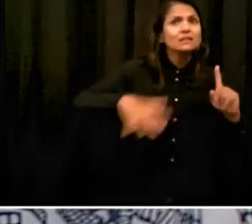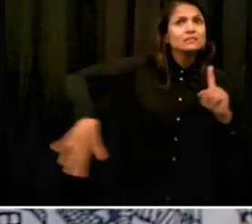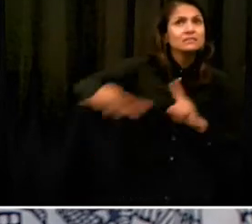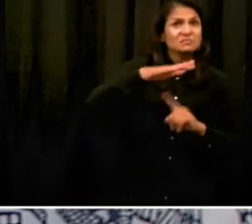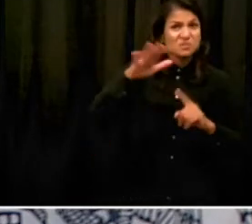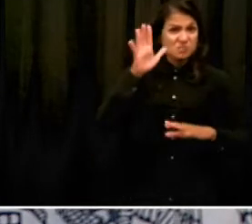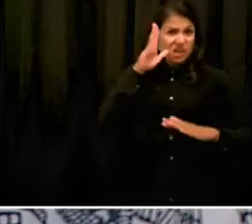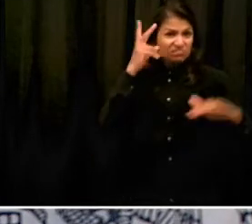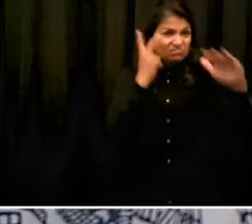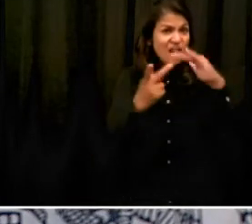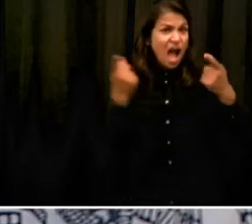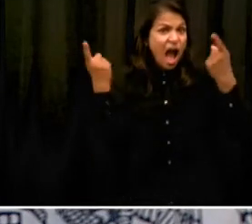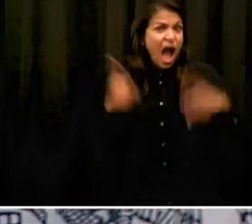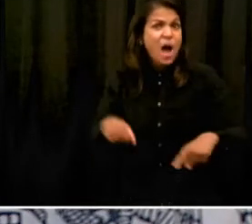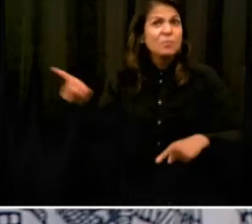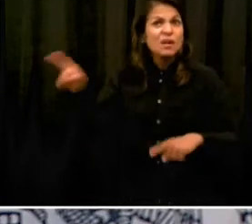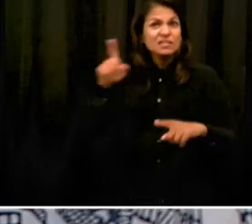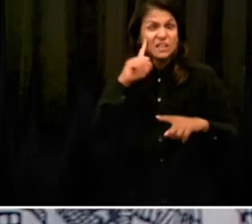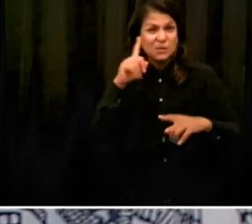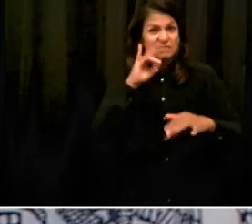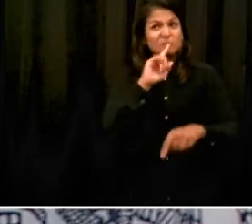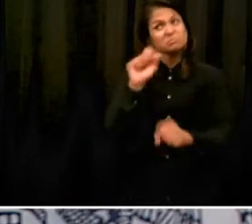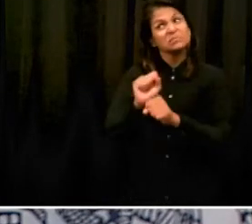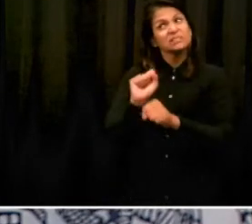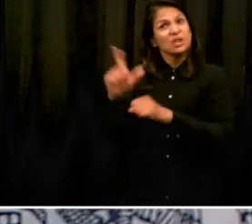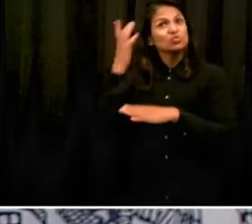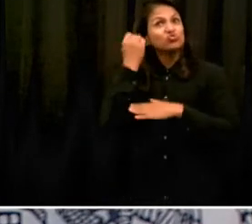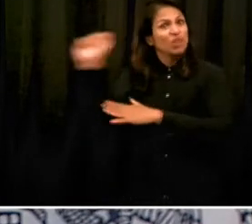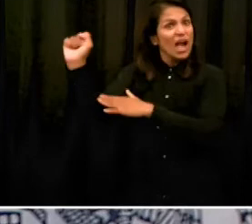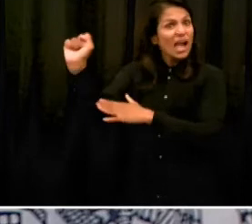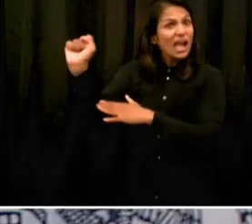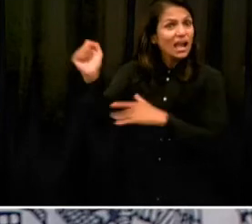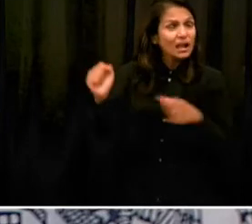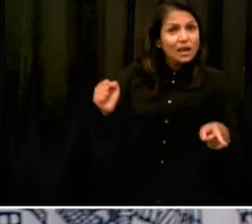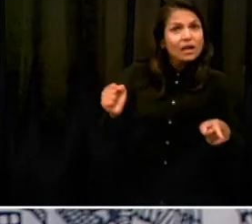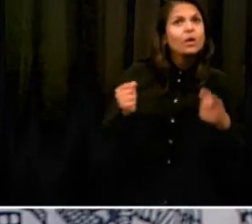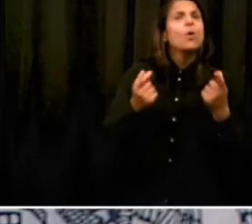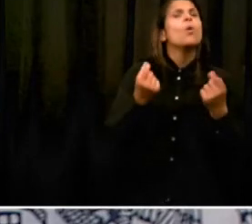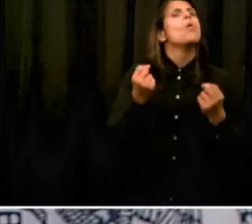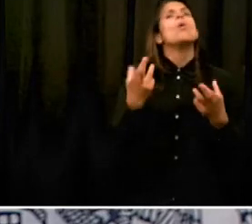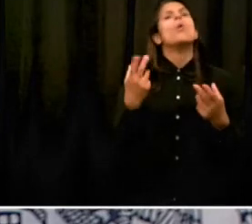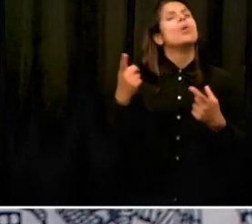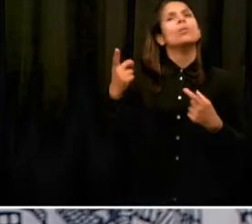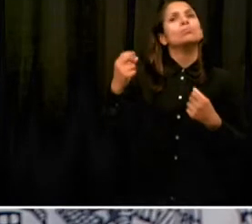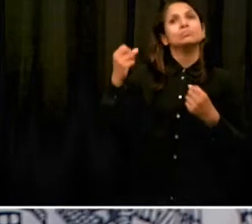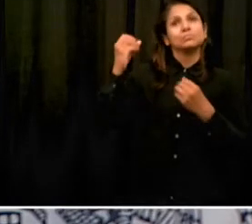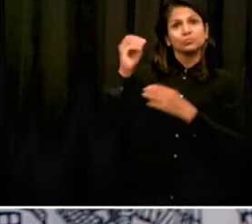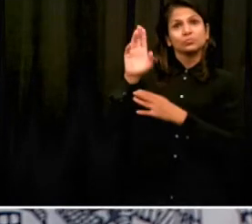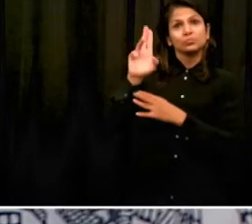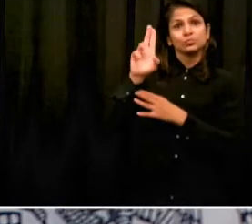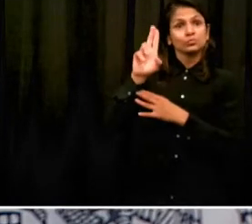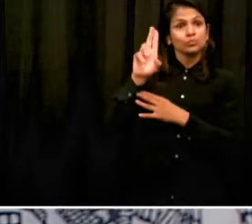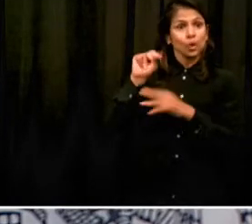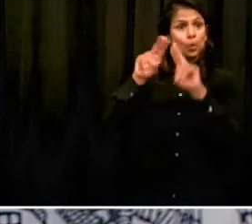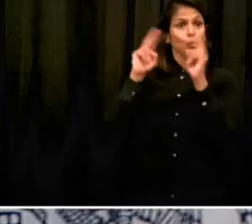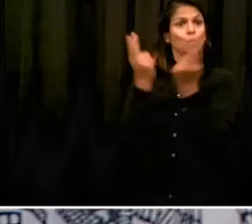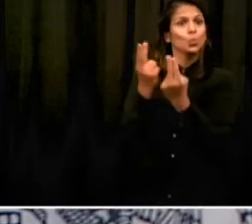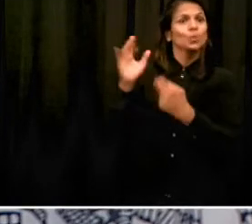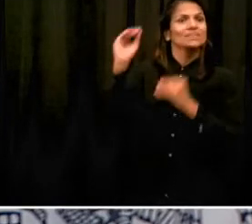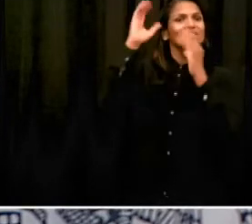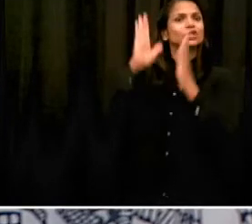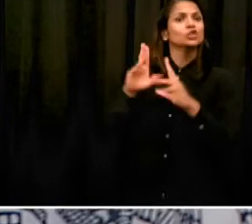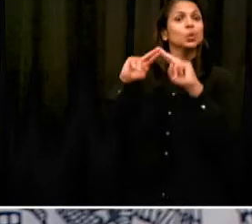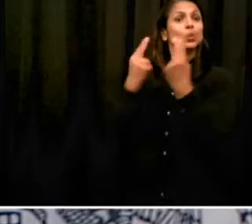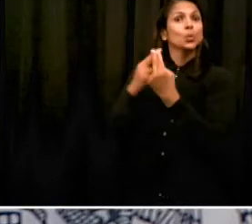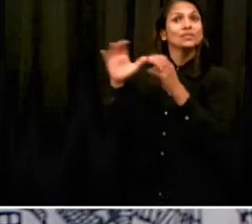is movement in that direction or the direction of some other kind of job action by the UFT. The UFT